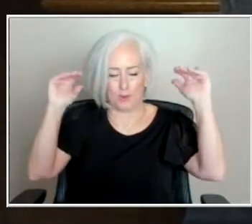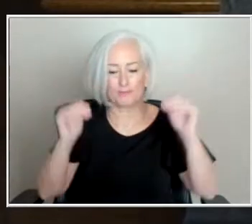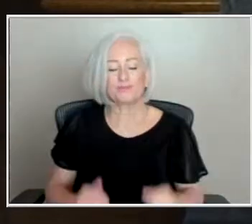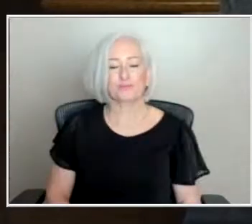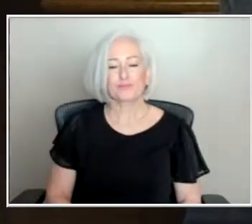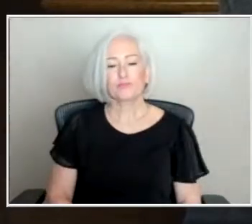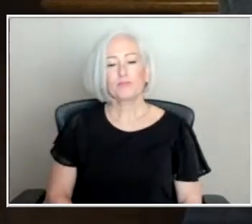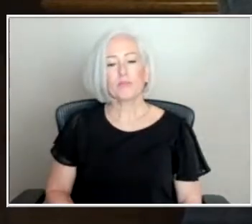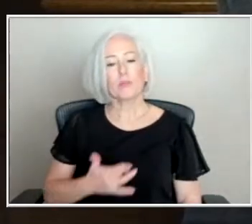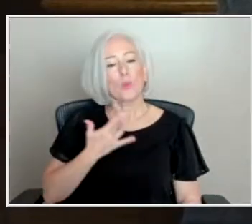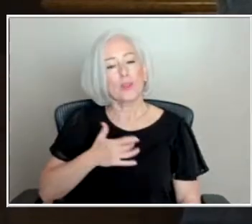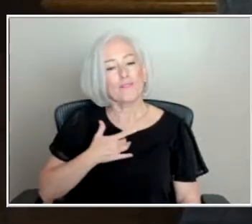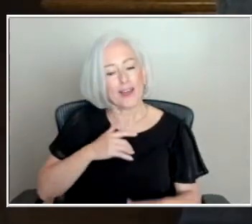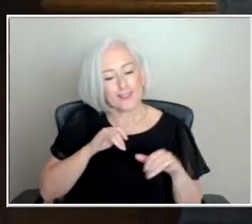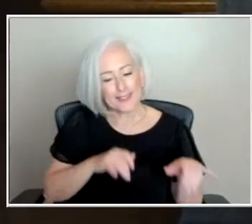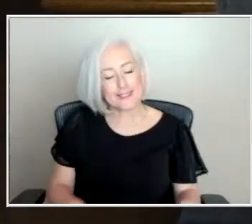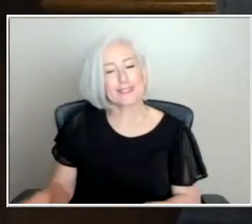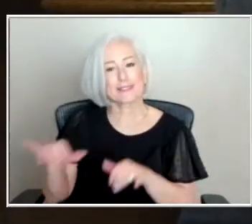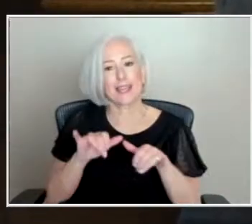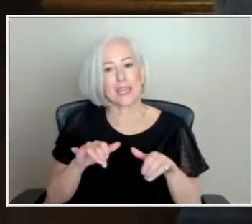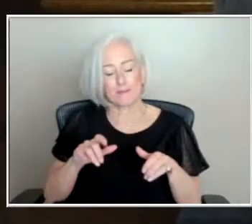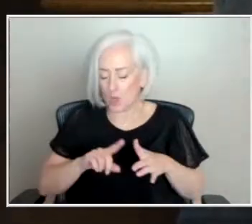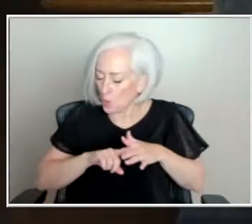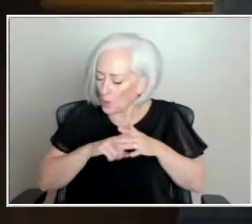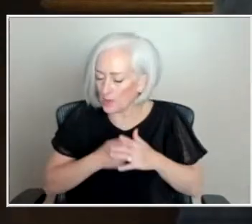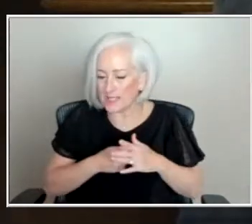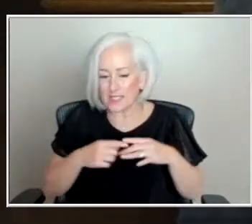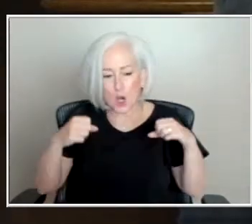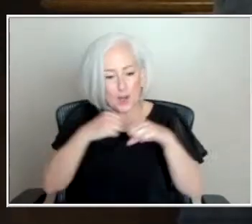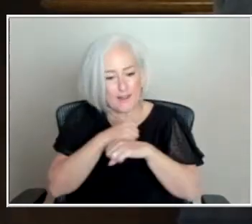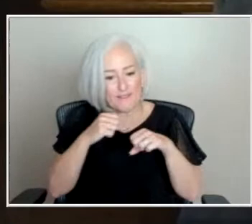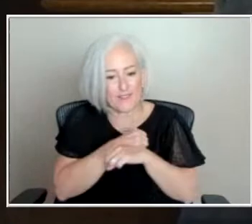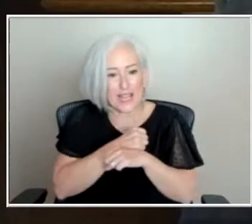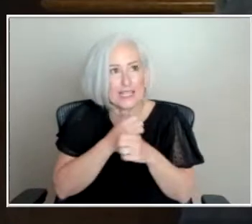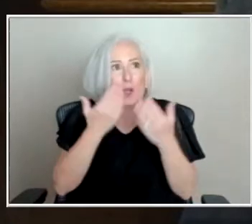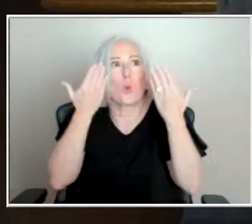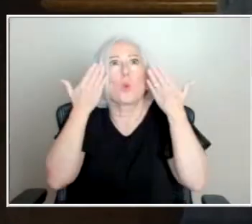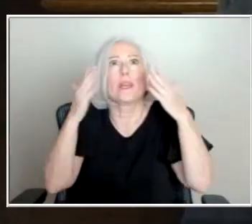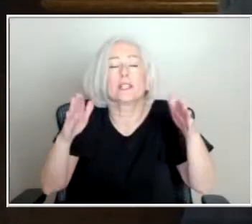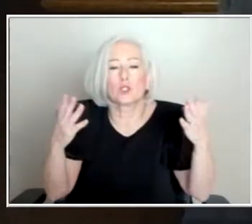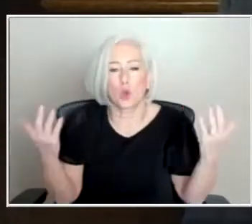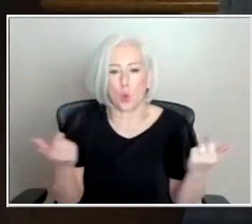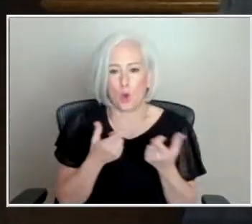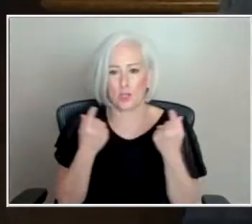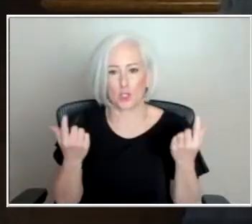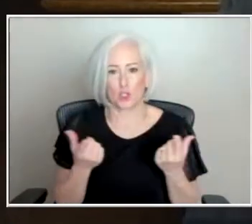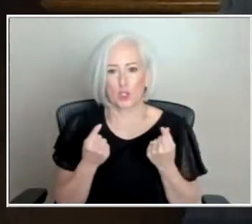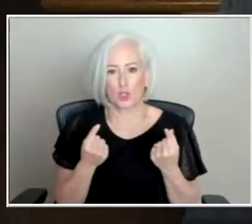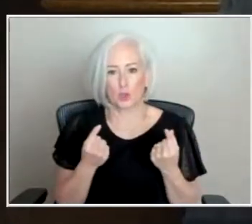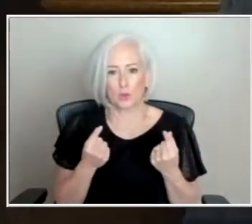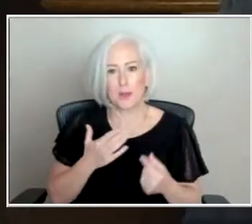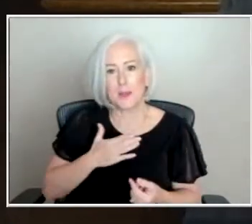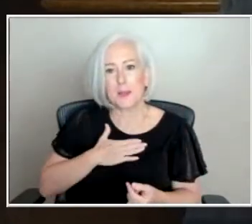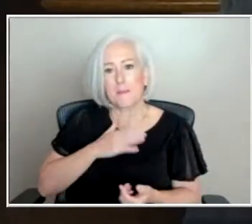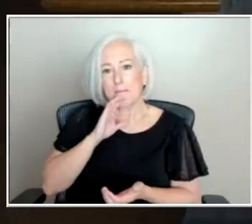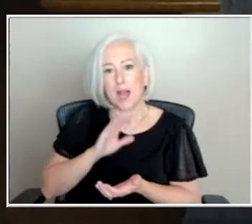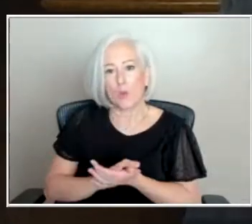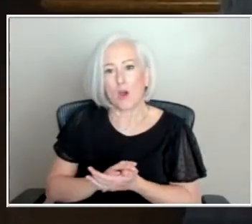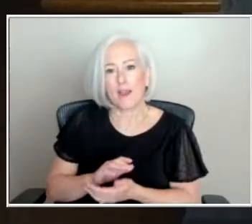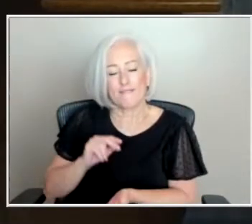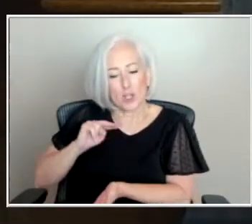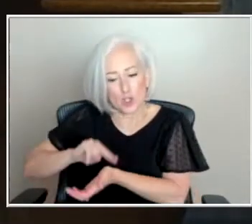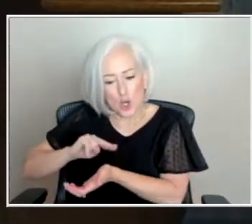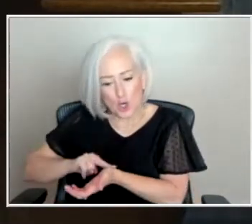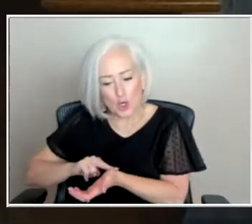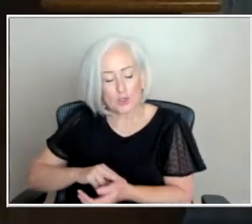felt that same way. When we first started fighting this, we didn't know what to do. And my wife was an RN. I was in a pharmaceutical